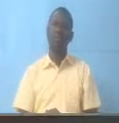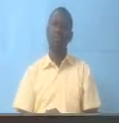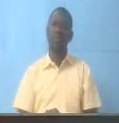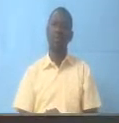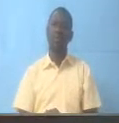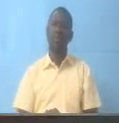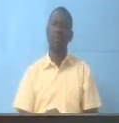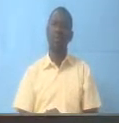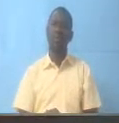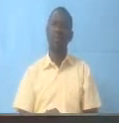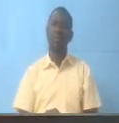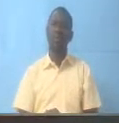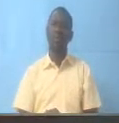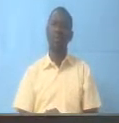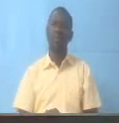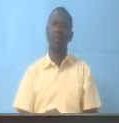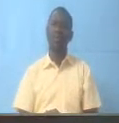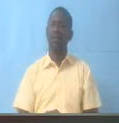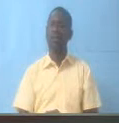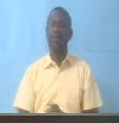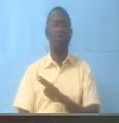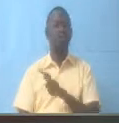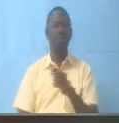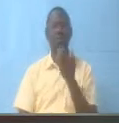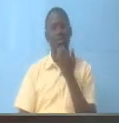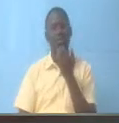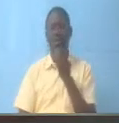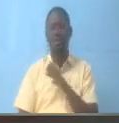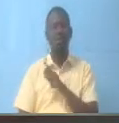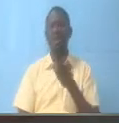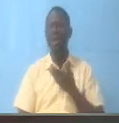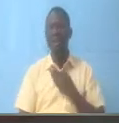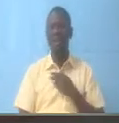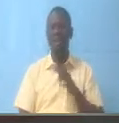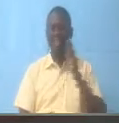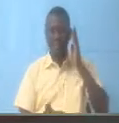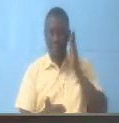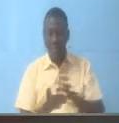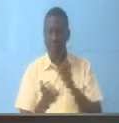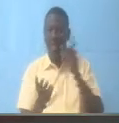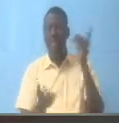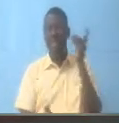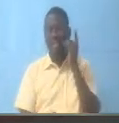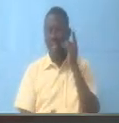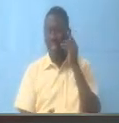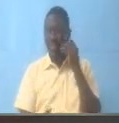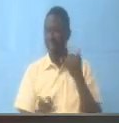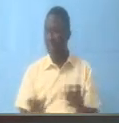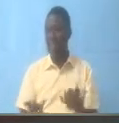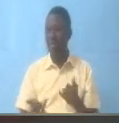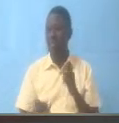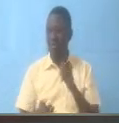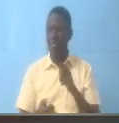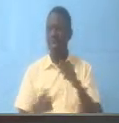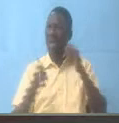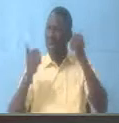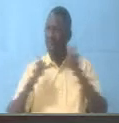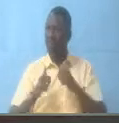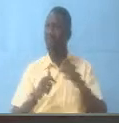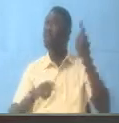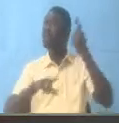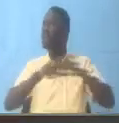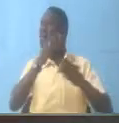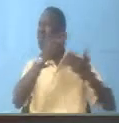I'm sorry. I don't have the specific dates right now, but it must have been sometime in 2000, later